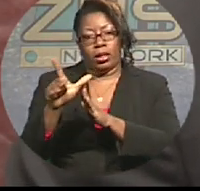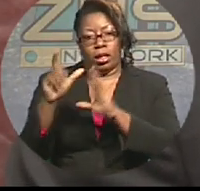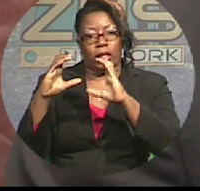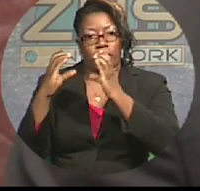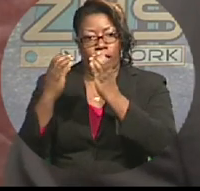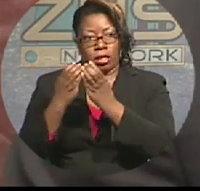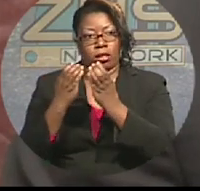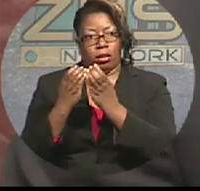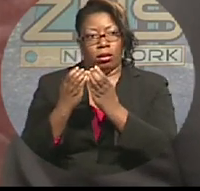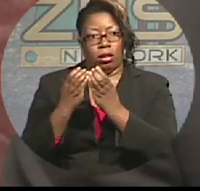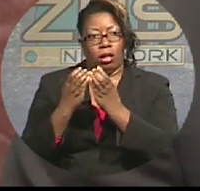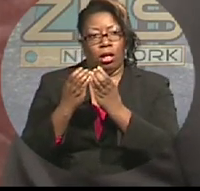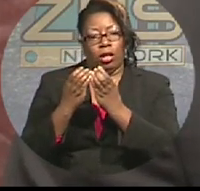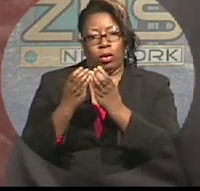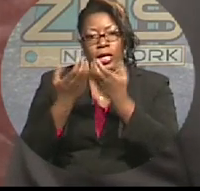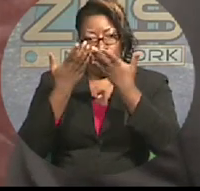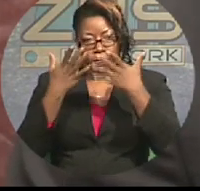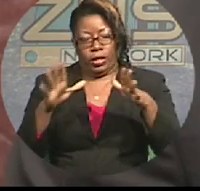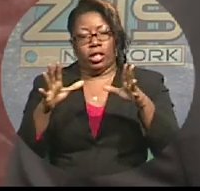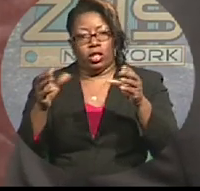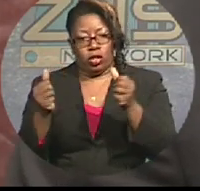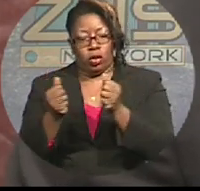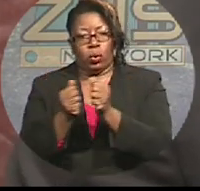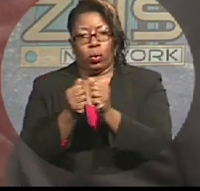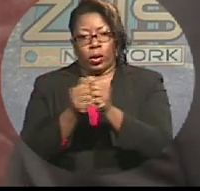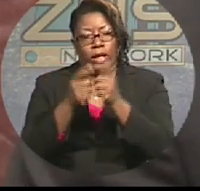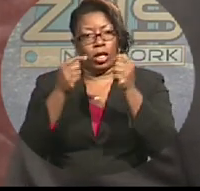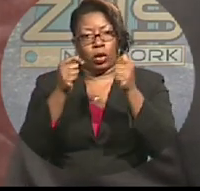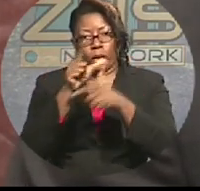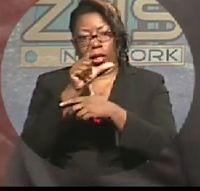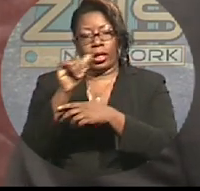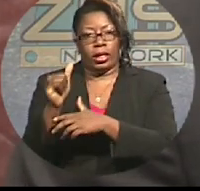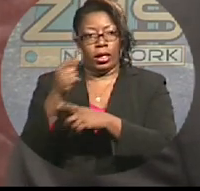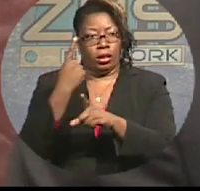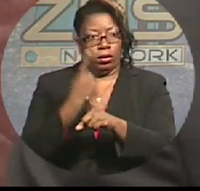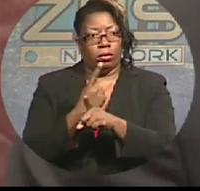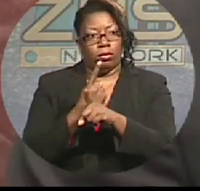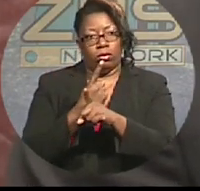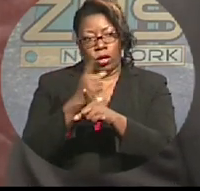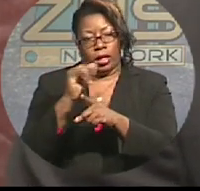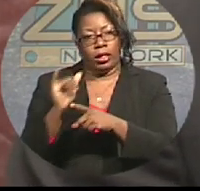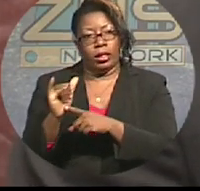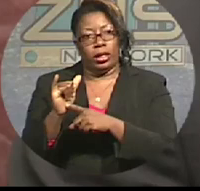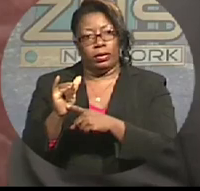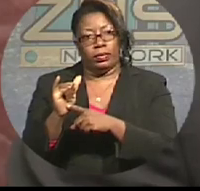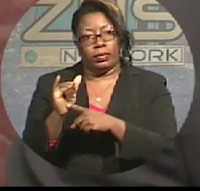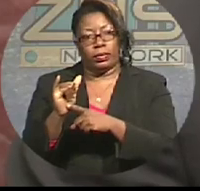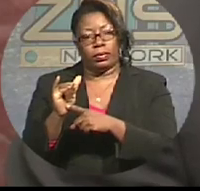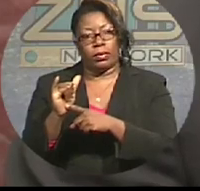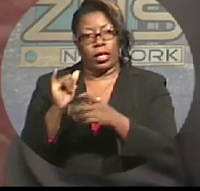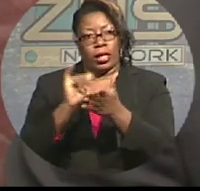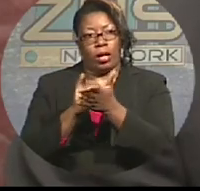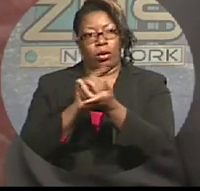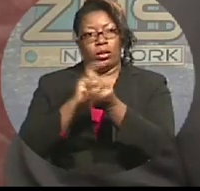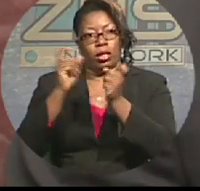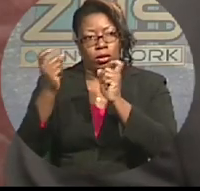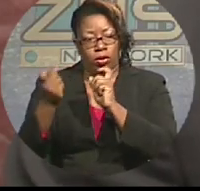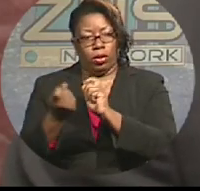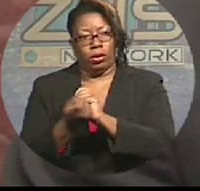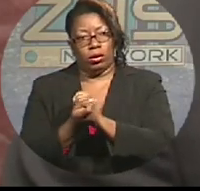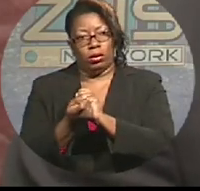be disposed of much more quickly and efficiently, which in turn